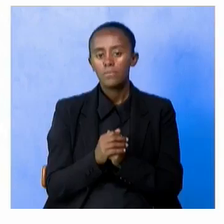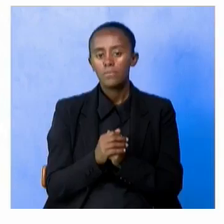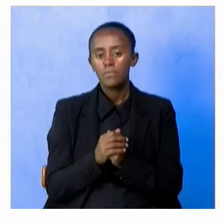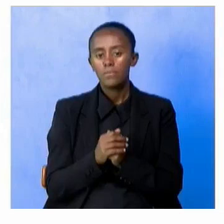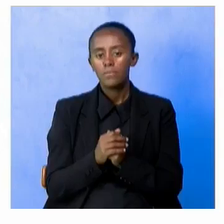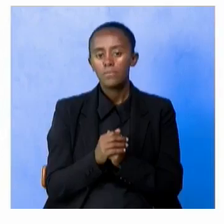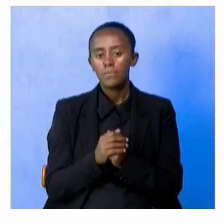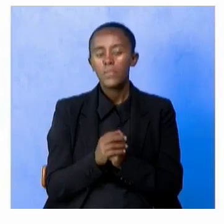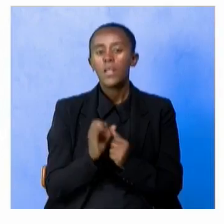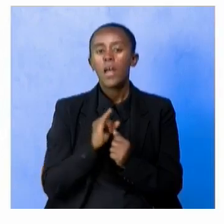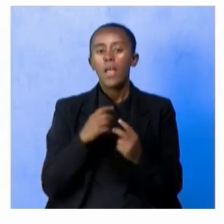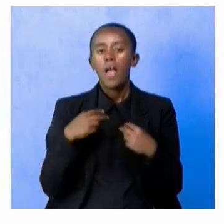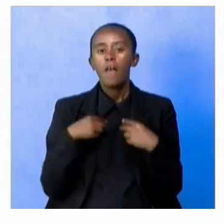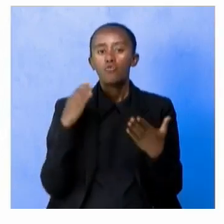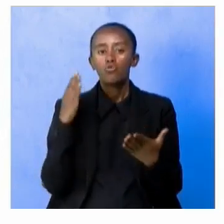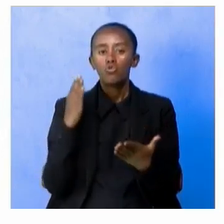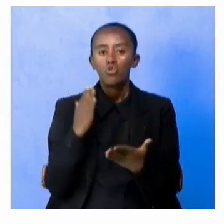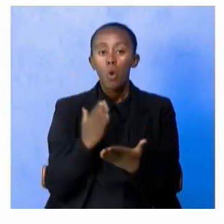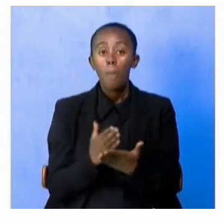have stopped